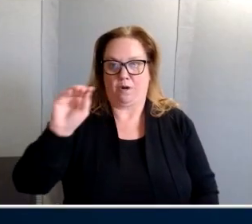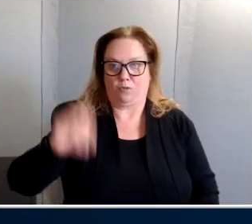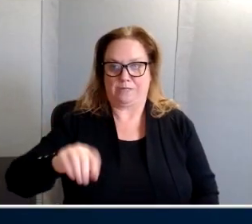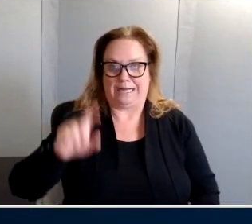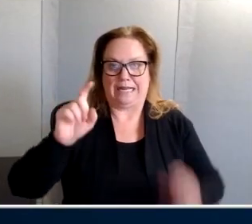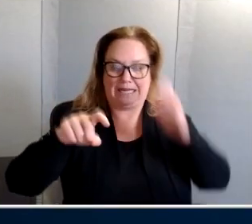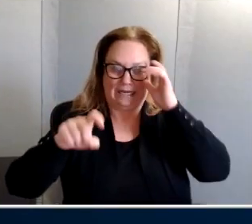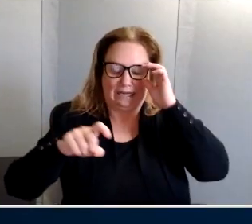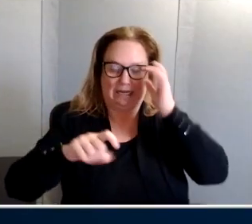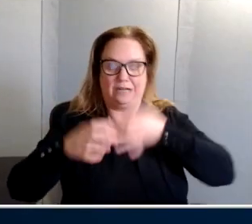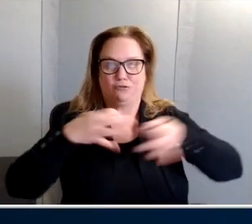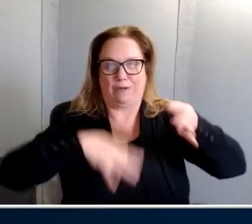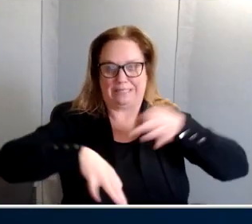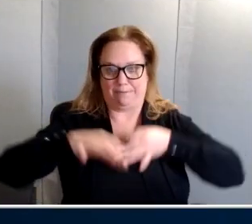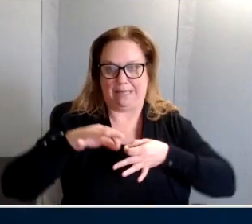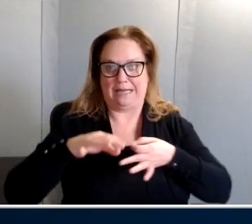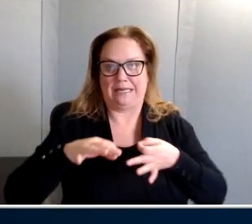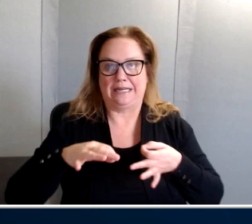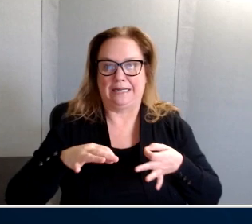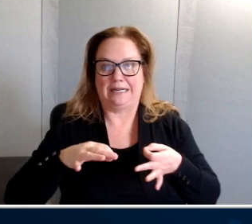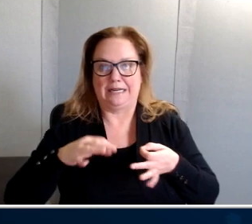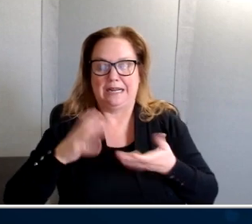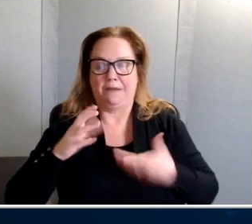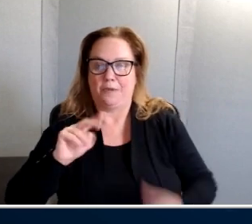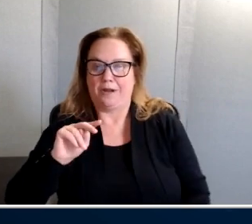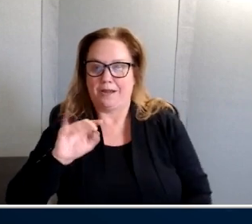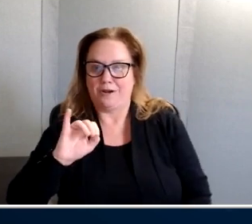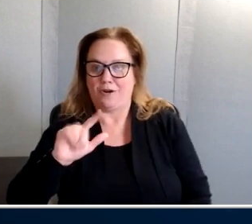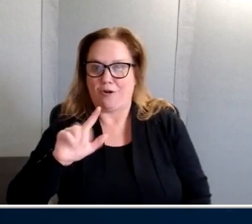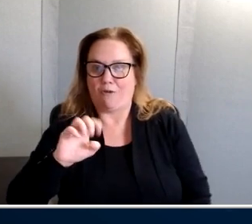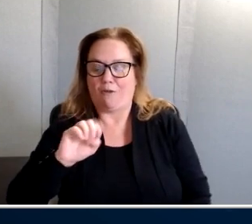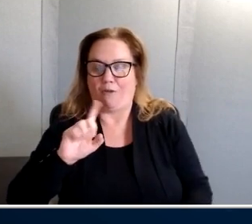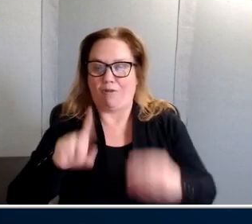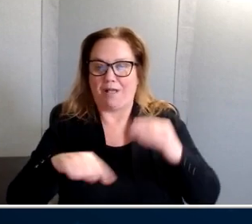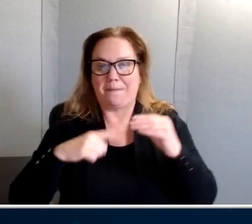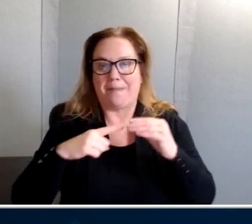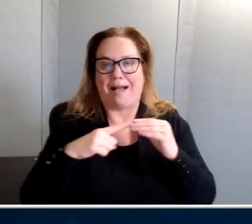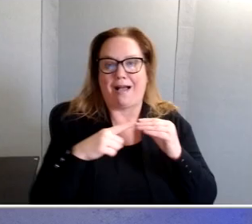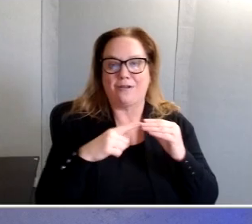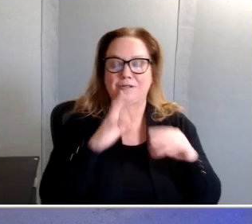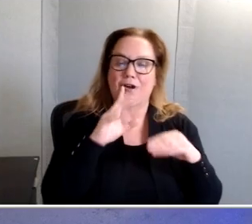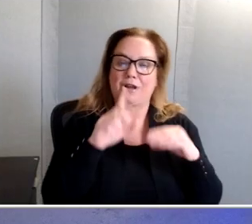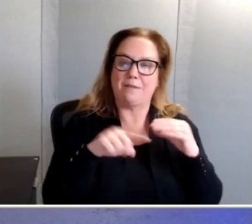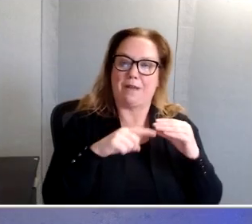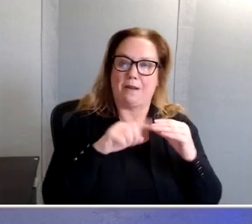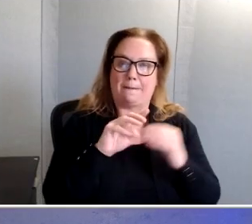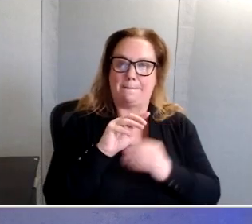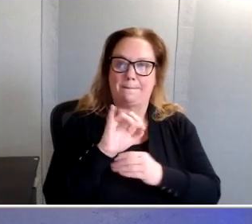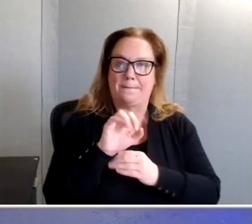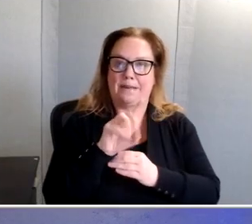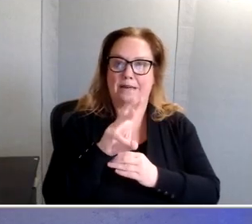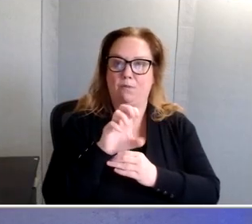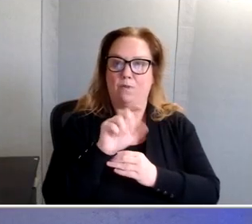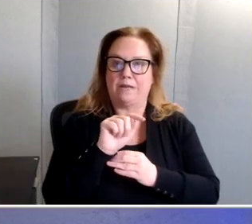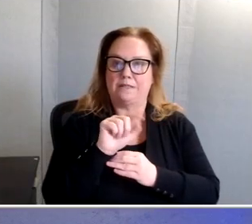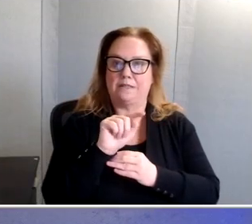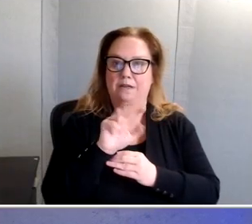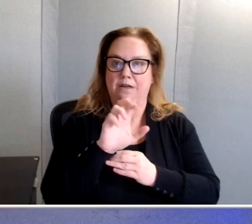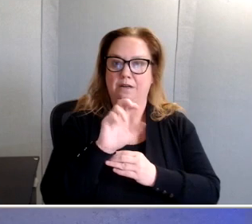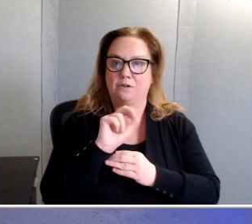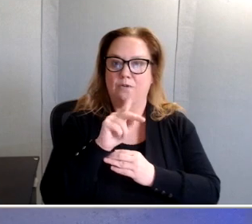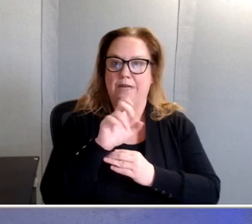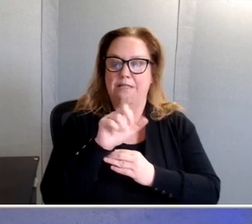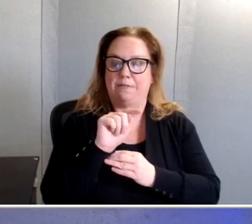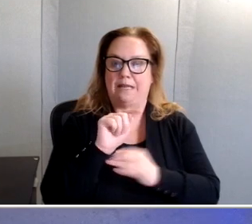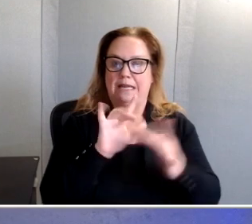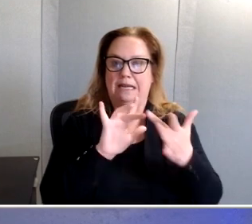a transplant. I want to bring in Nicole to talk to us about the Midwest Transplant Network and what is your role, because it starts